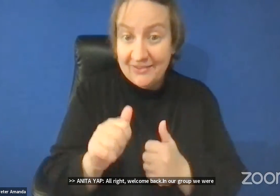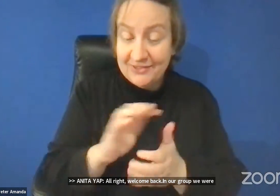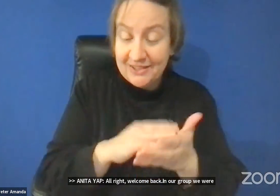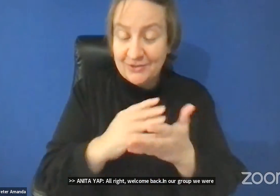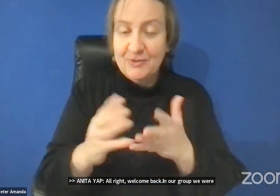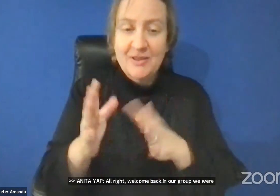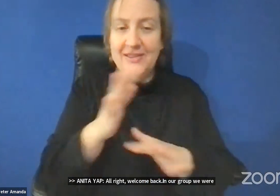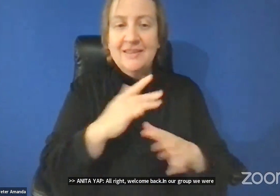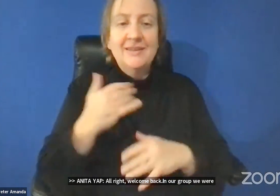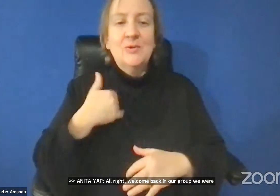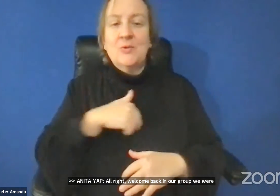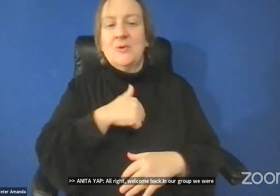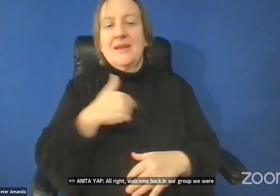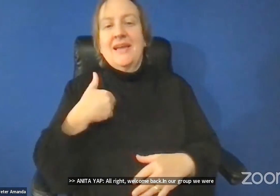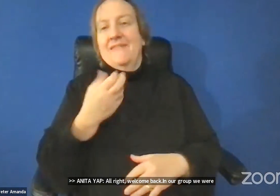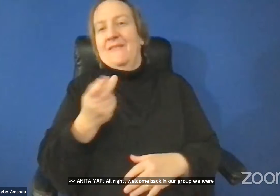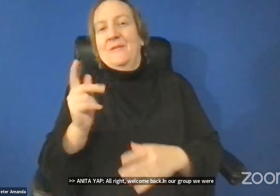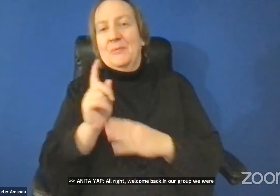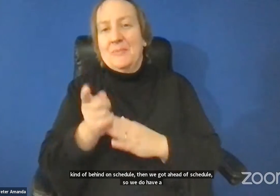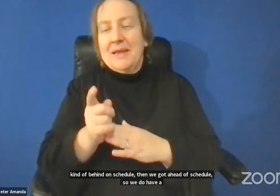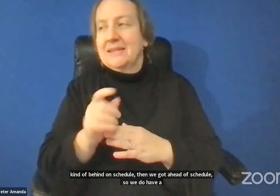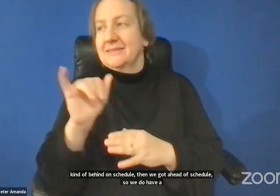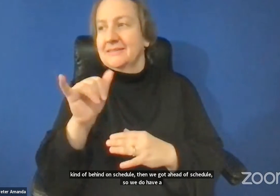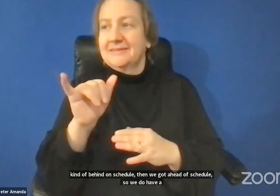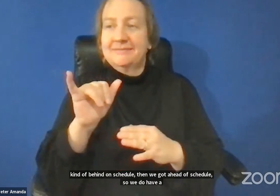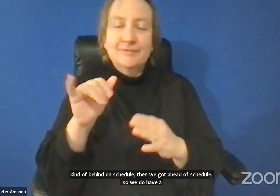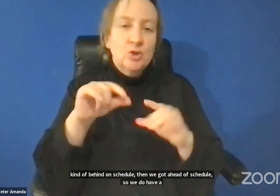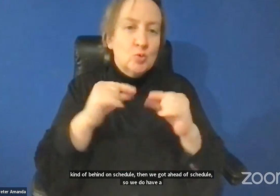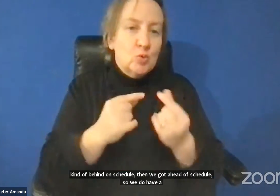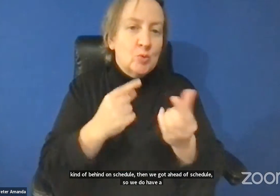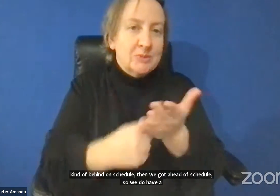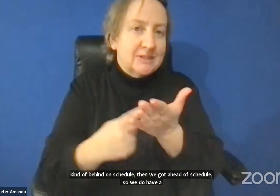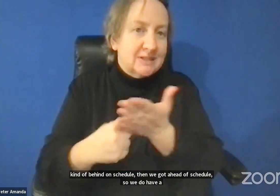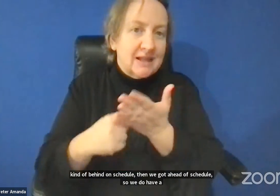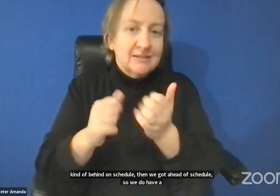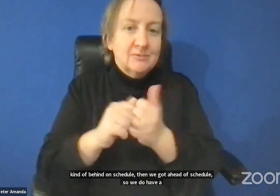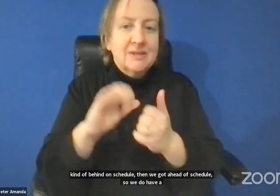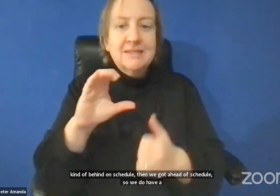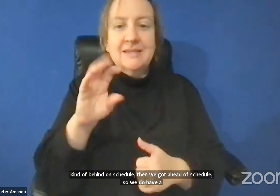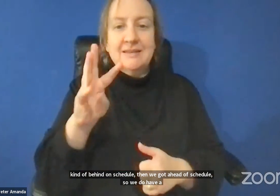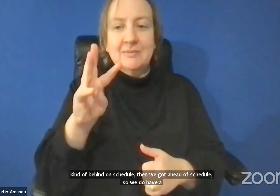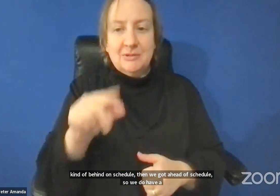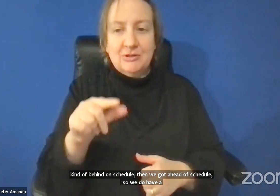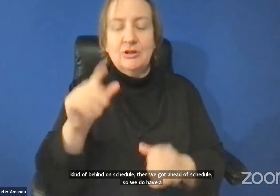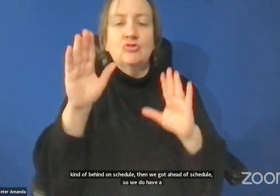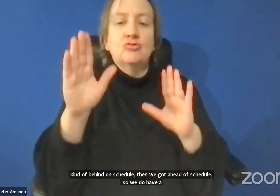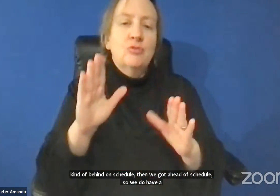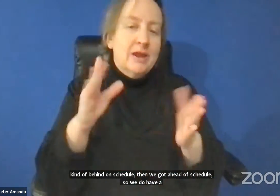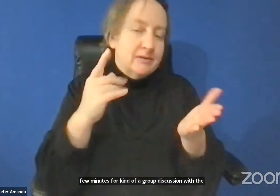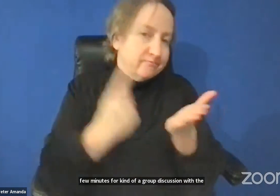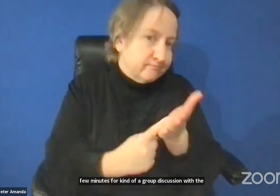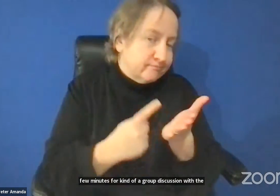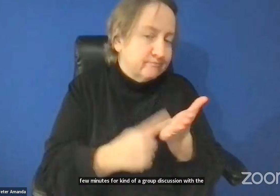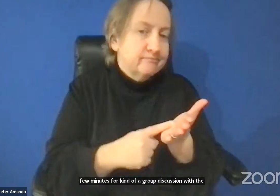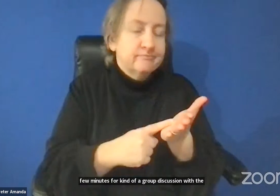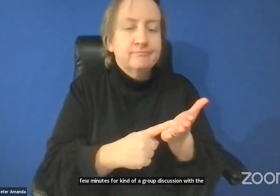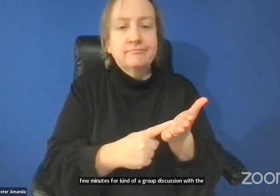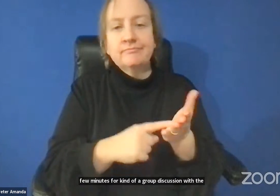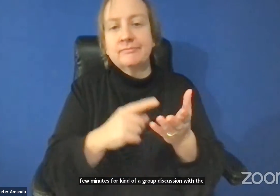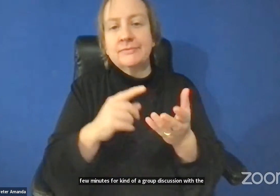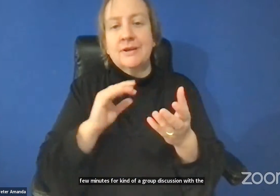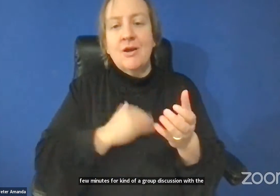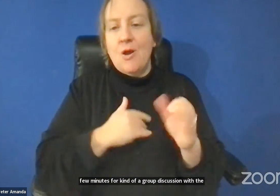we do have a few minutes for kind of a group discussion with the CWG. We had some really great conversations in our group